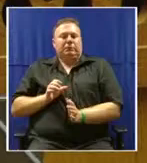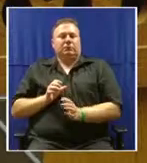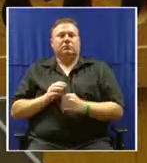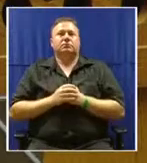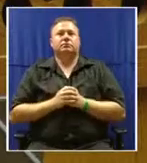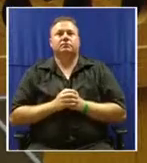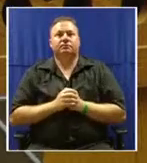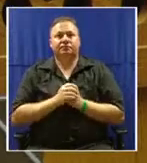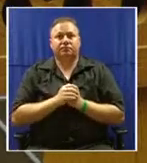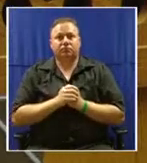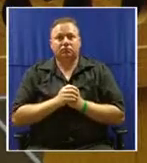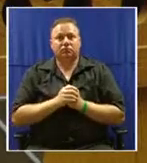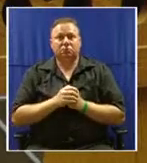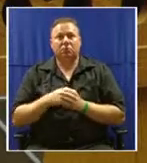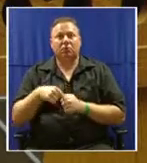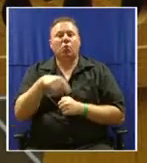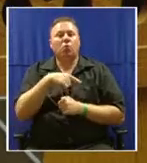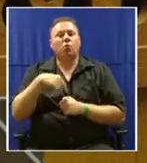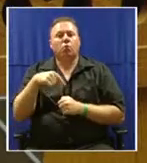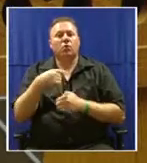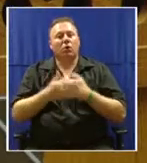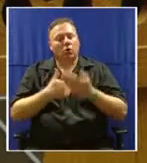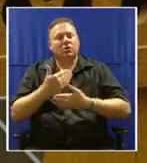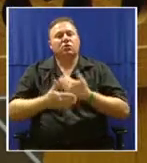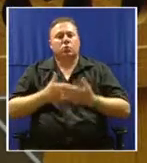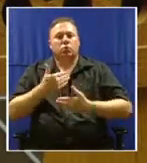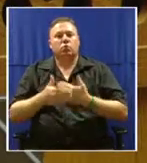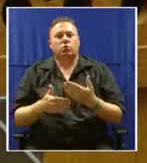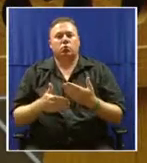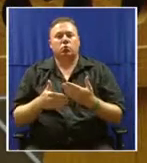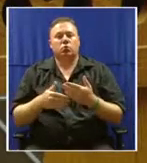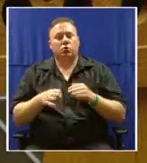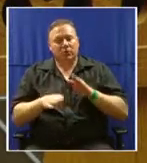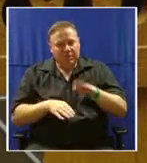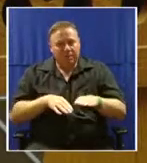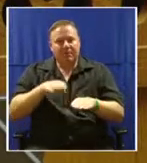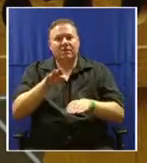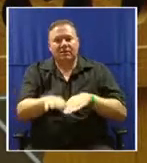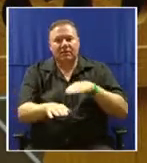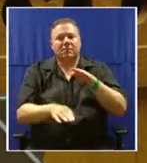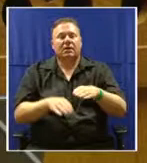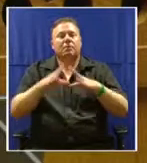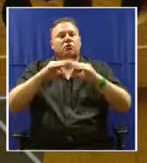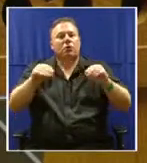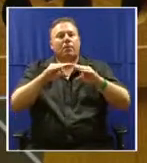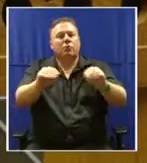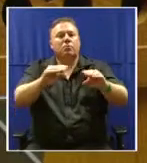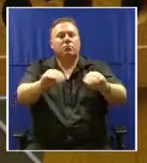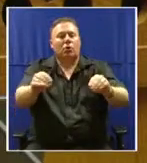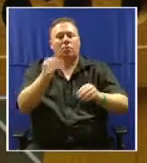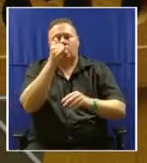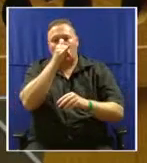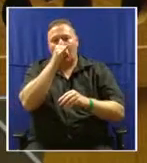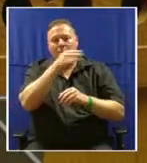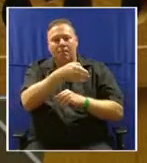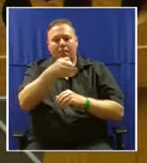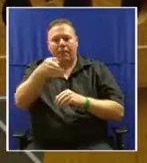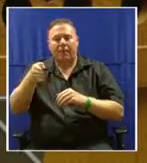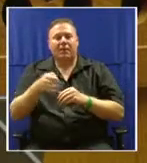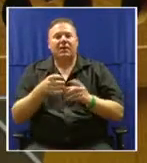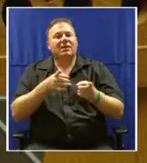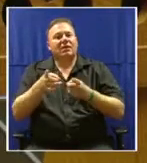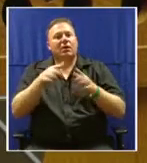steps and will continue to take steps to stop these crimes and to deal with those